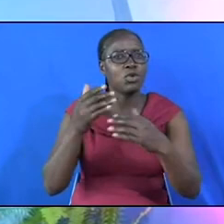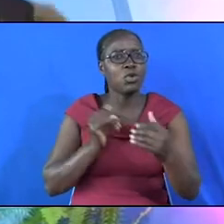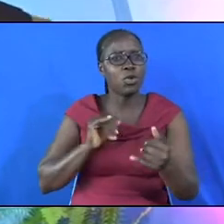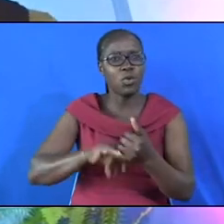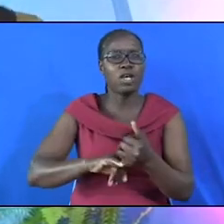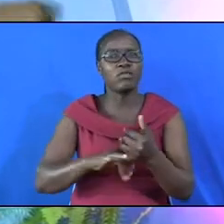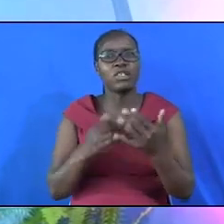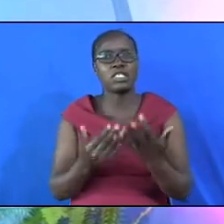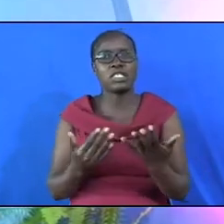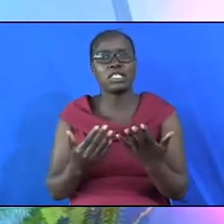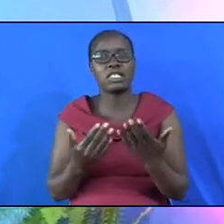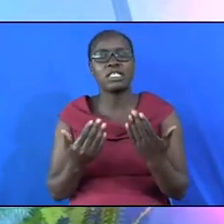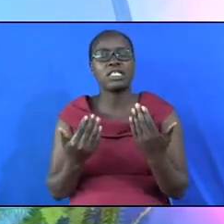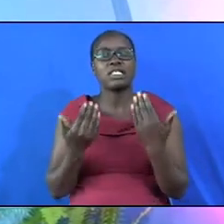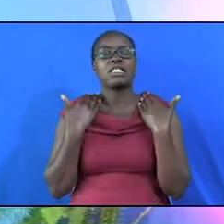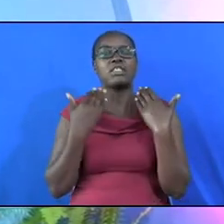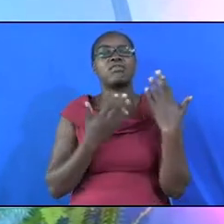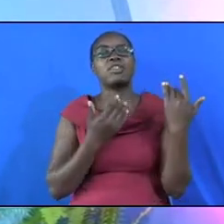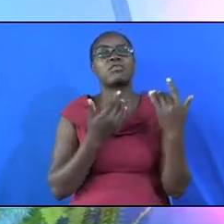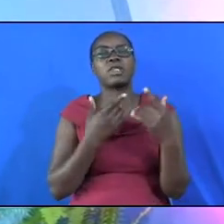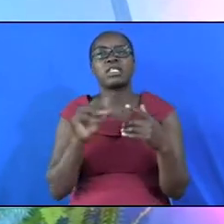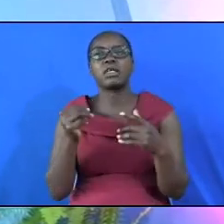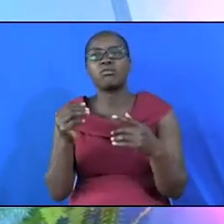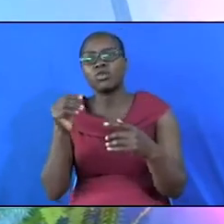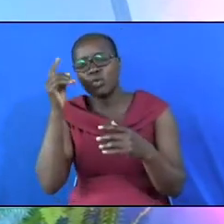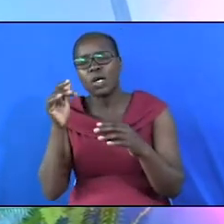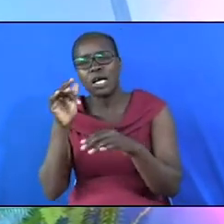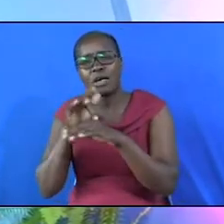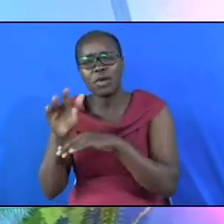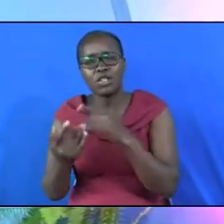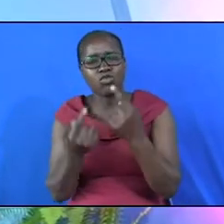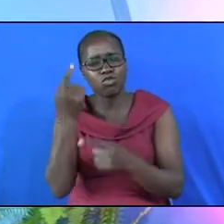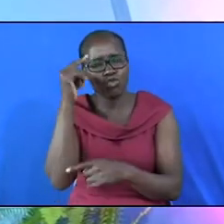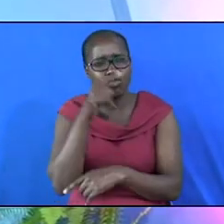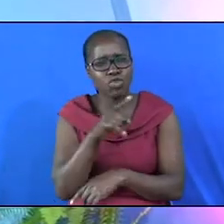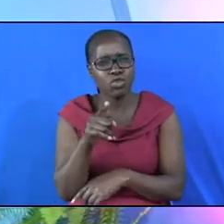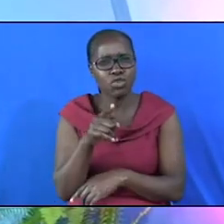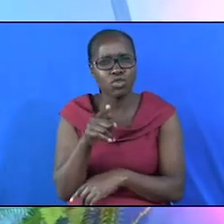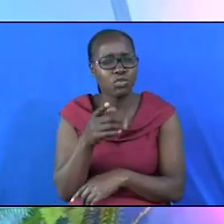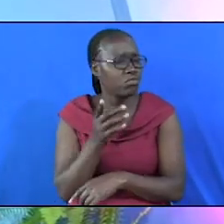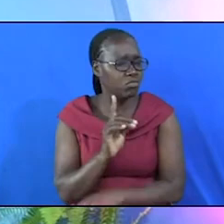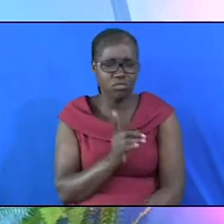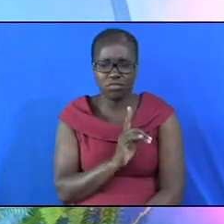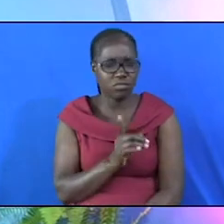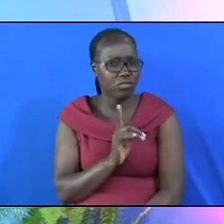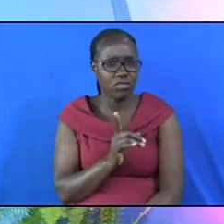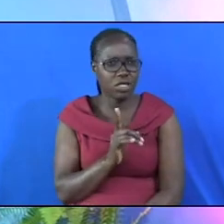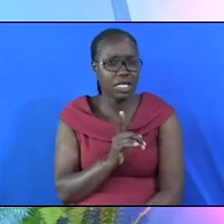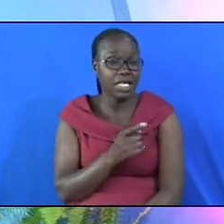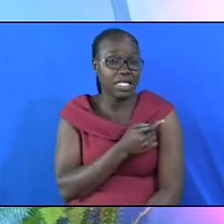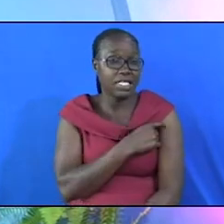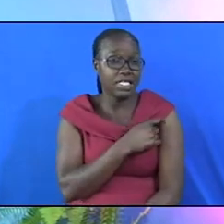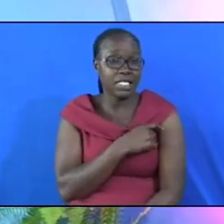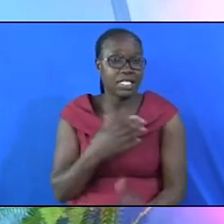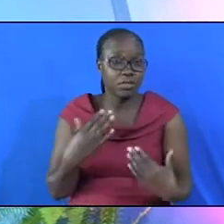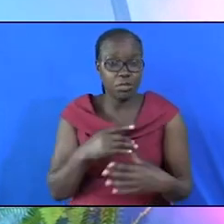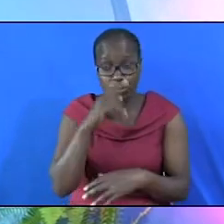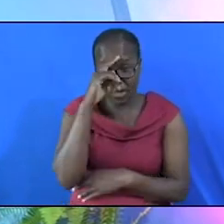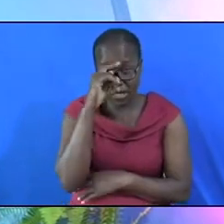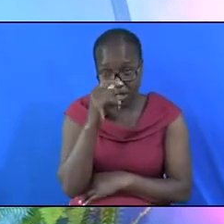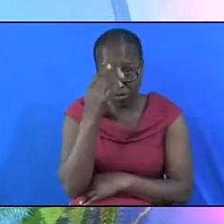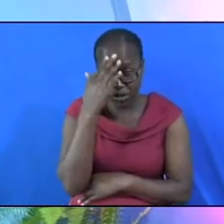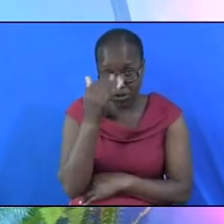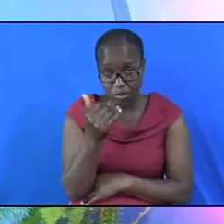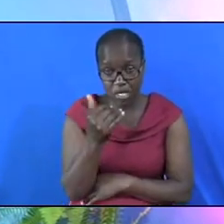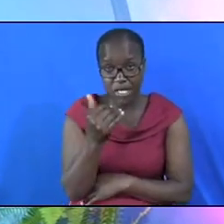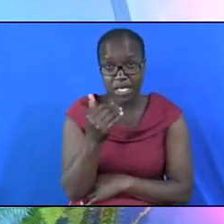have gone to sleep, and then you expect them to wake up earlier to cook for you. My friend, treat people with respect,